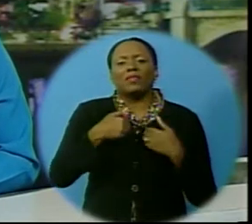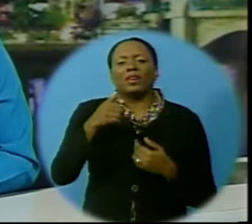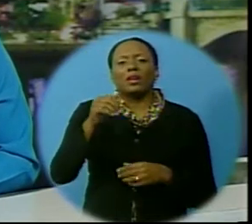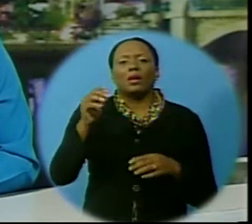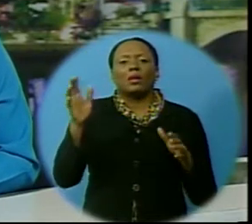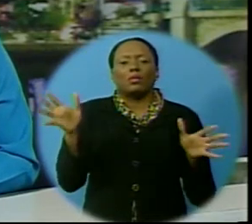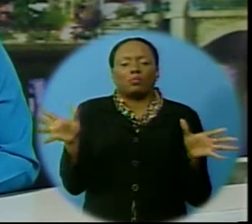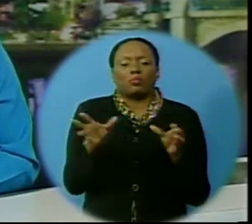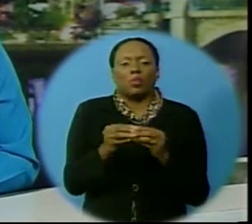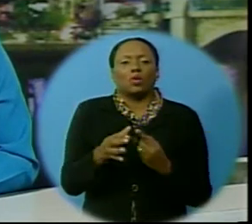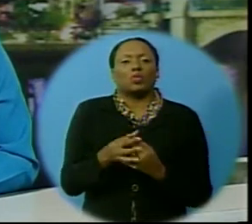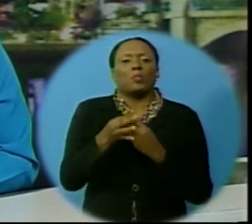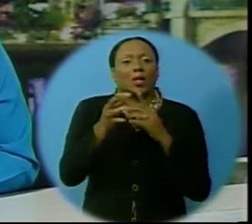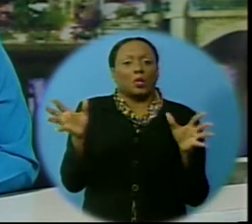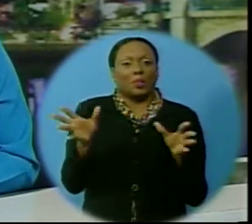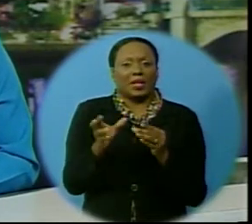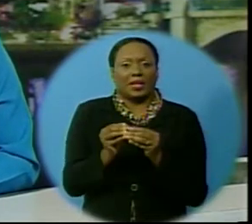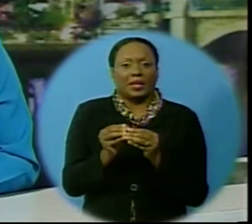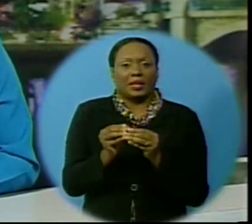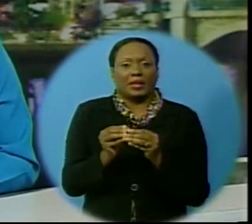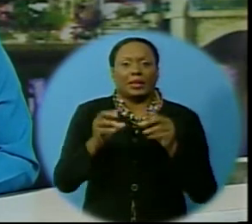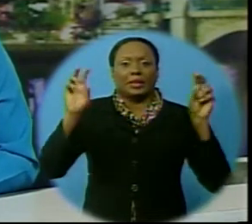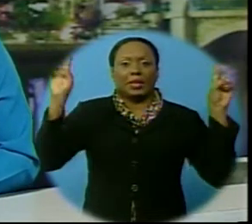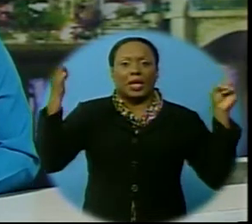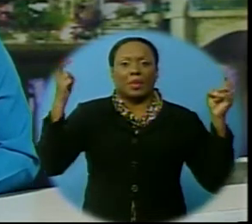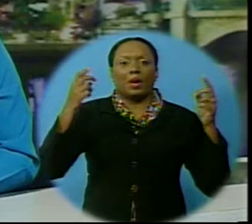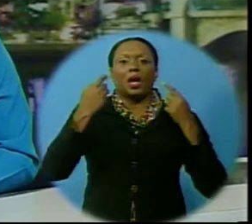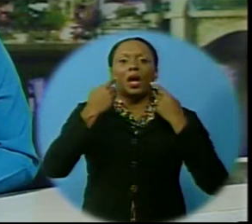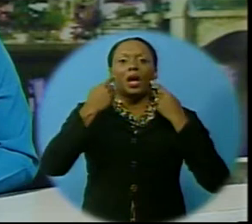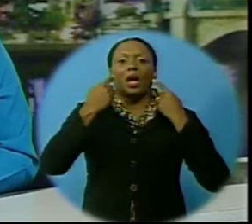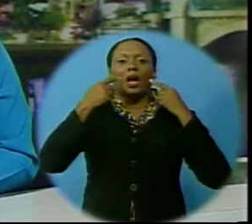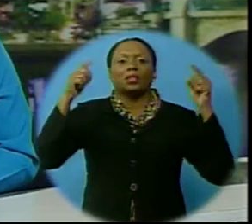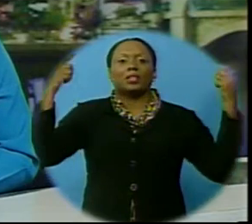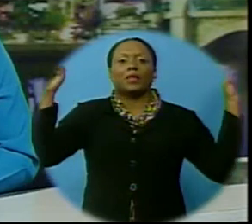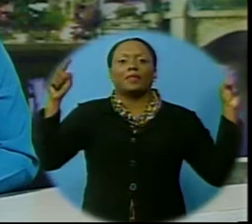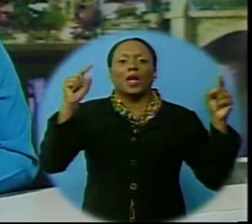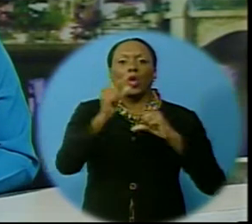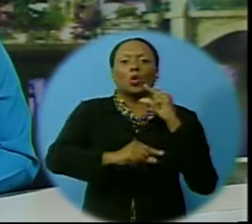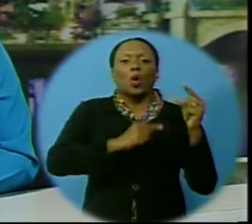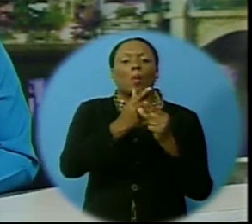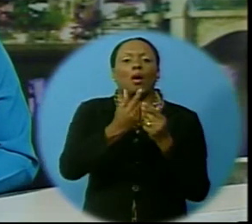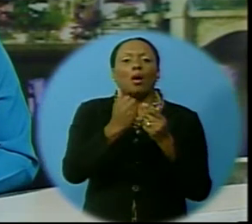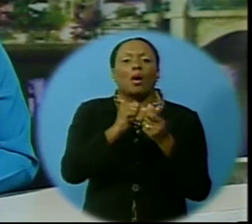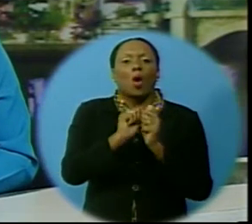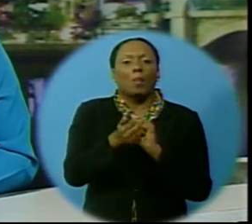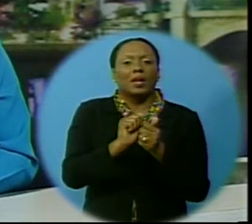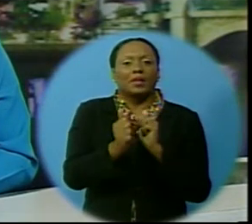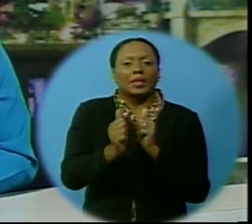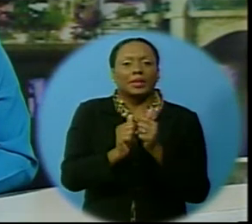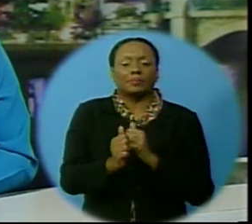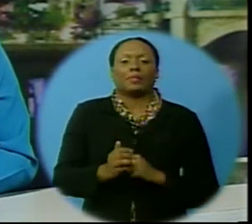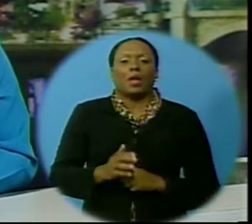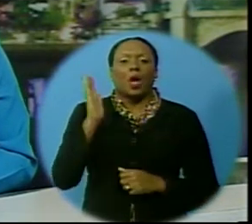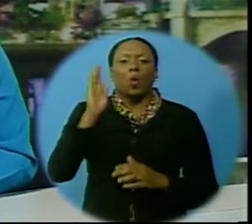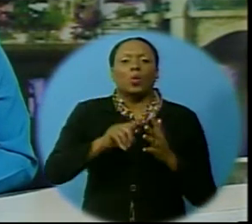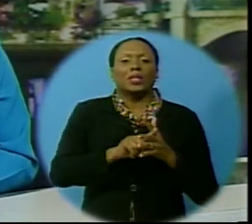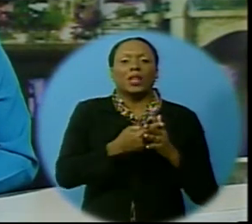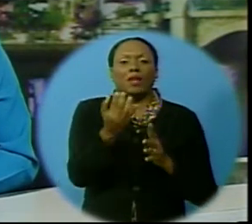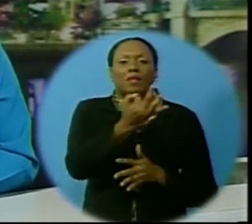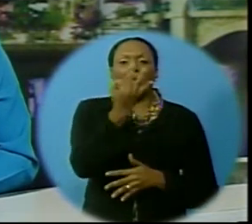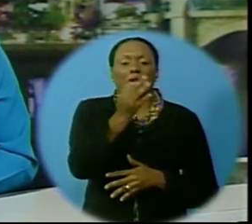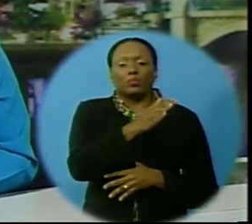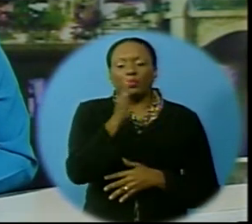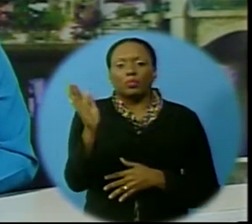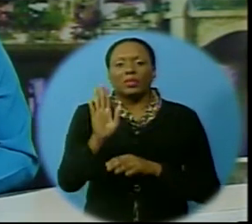held under the theme Achieving Global Competitiveness, is slated to get underway Friday and will run until Sunday at the George